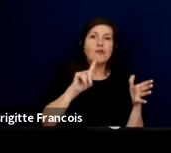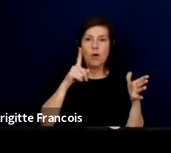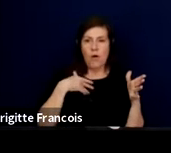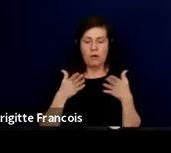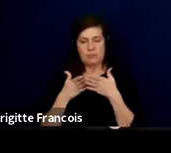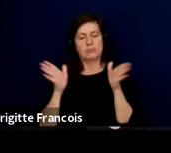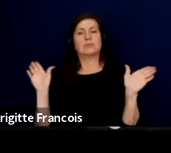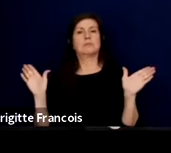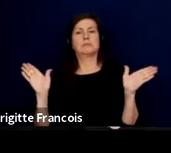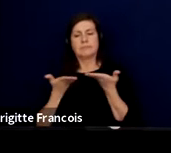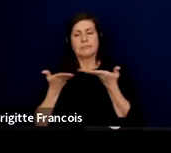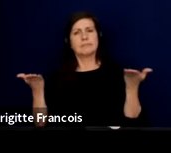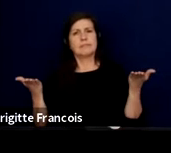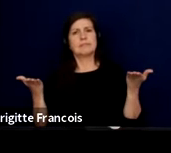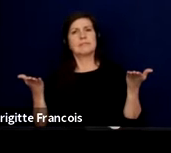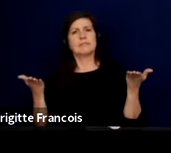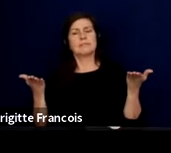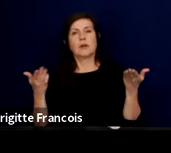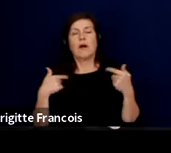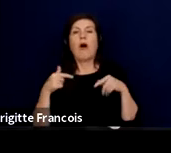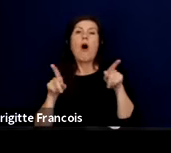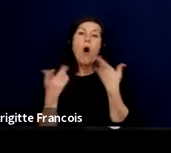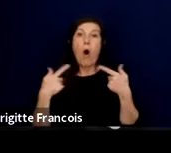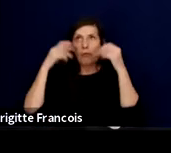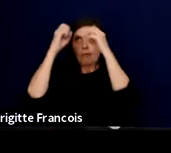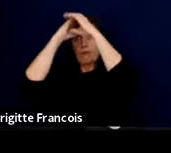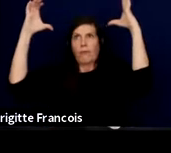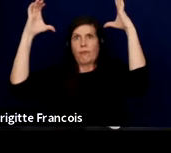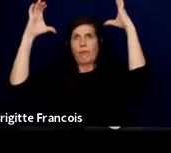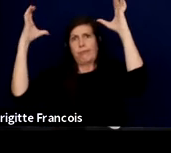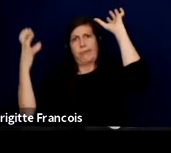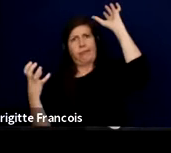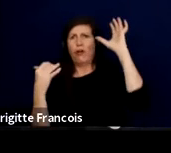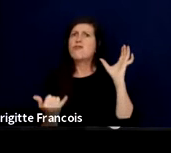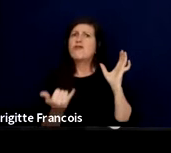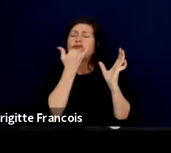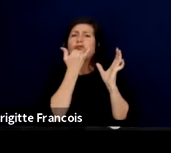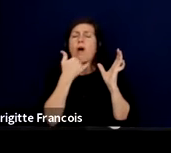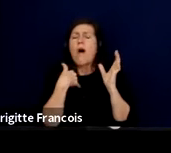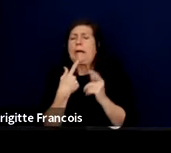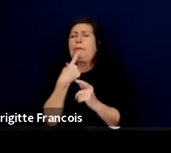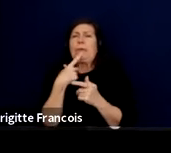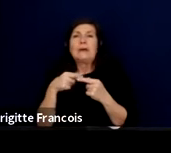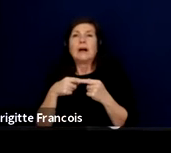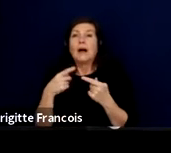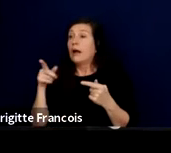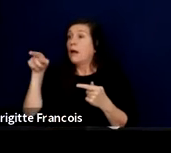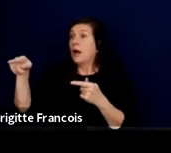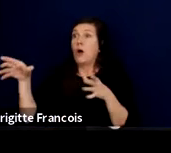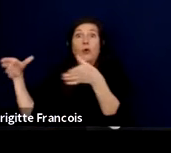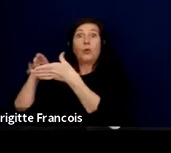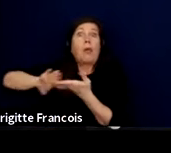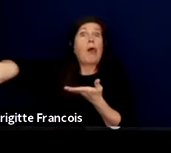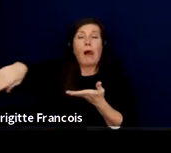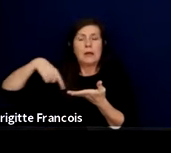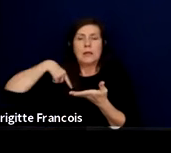to avoid making the wrong assumptions to begin with, as like we're all in this group of people